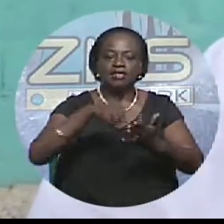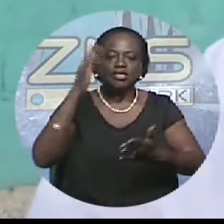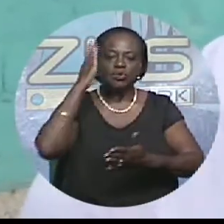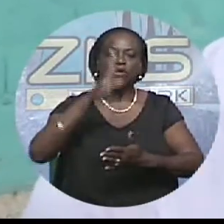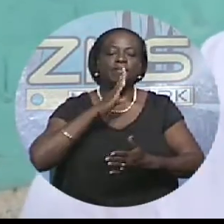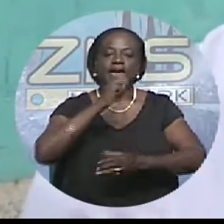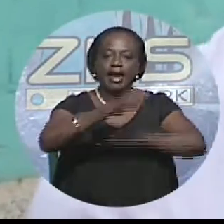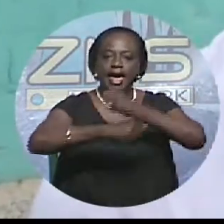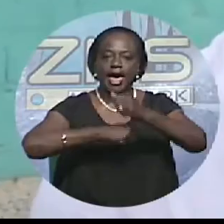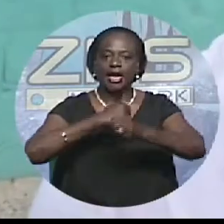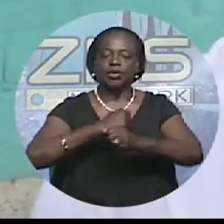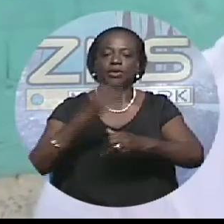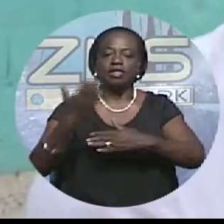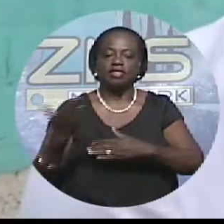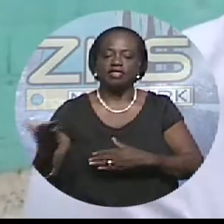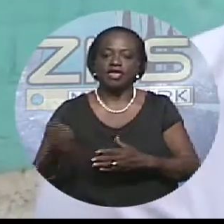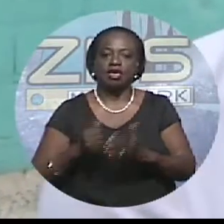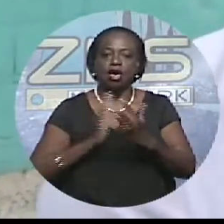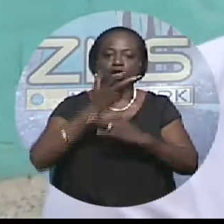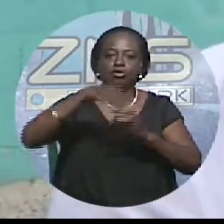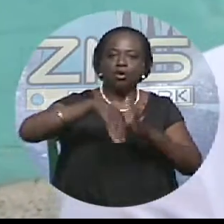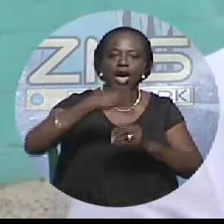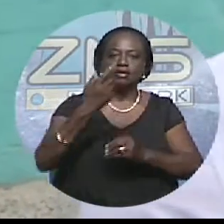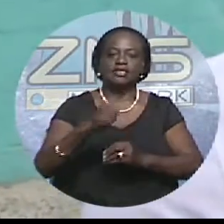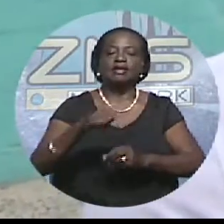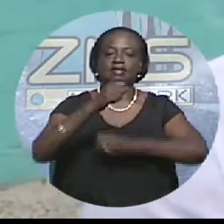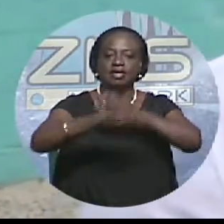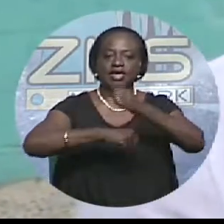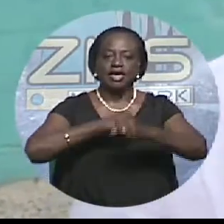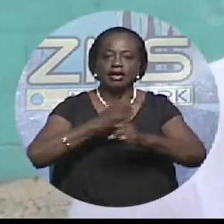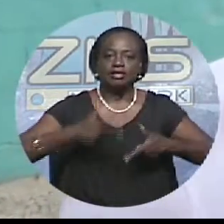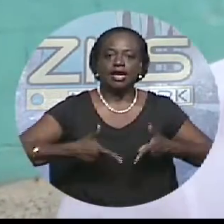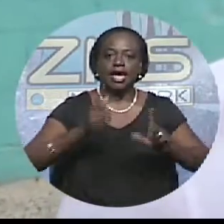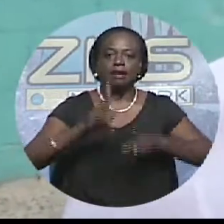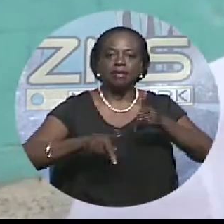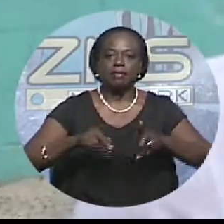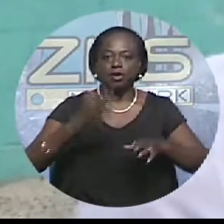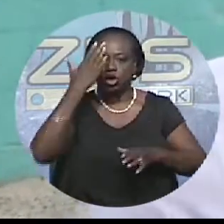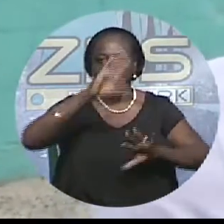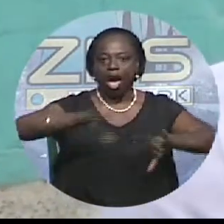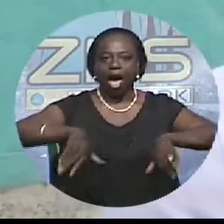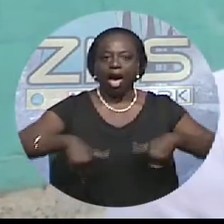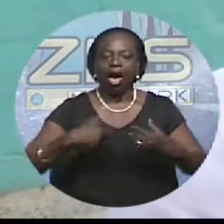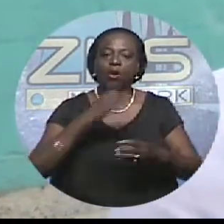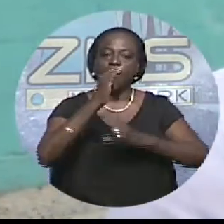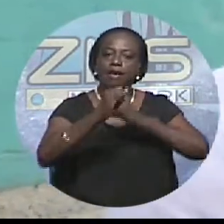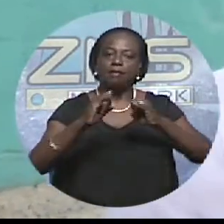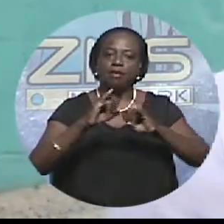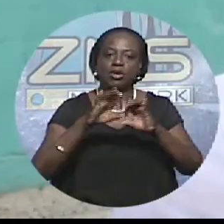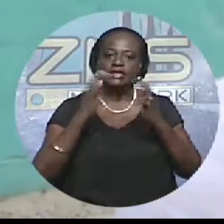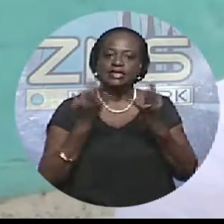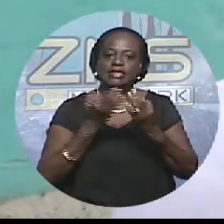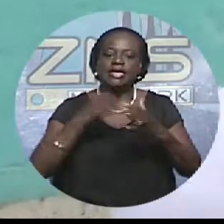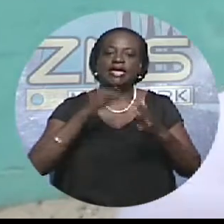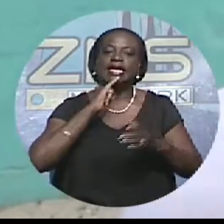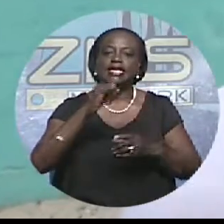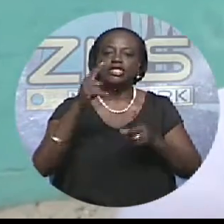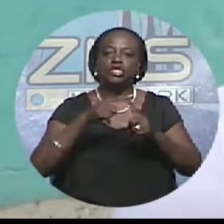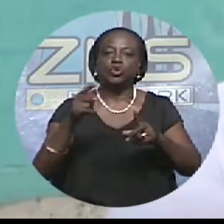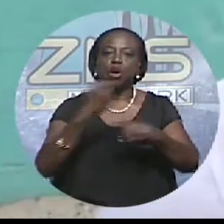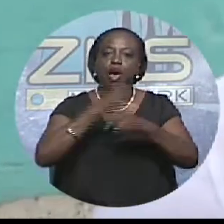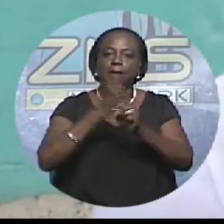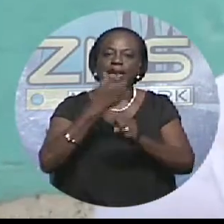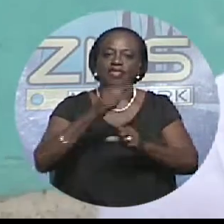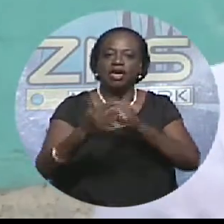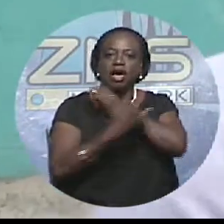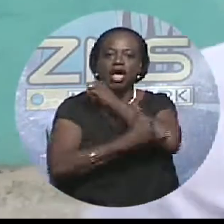the year as a PSA to let people know how important it is to really make this country beautiful and keep it beautiful. We have so many visitors